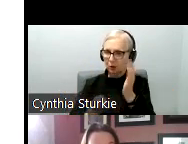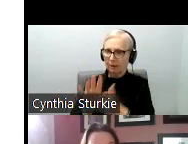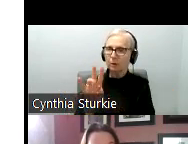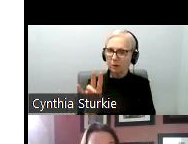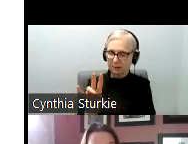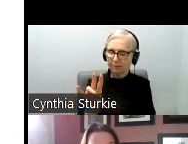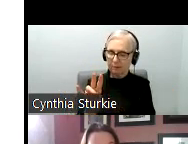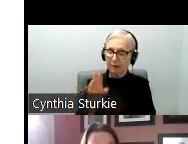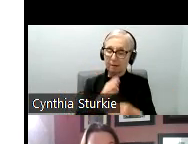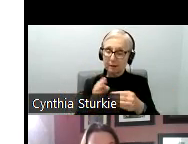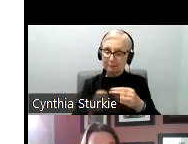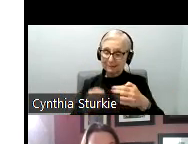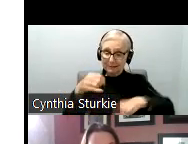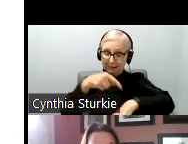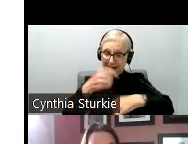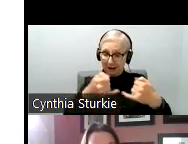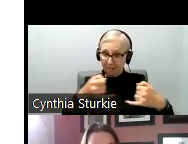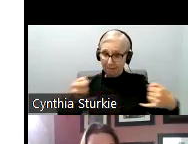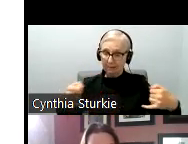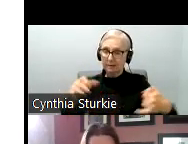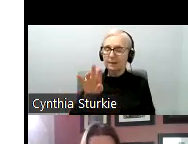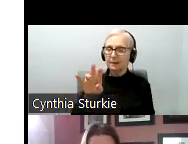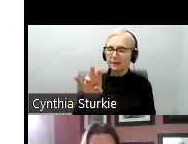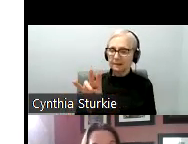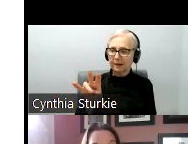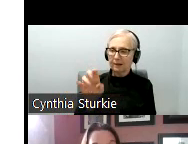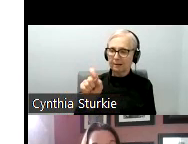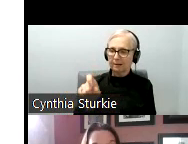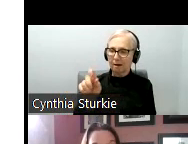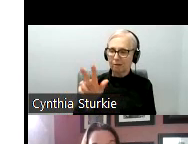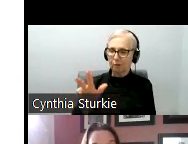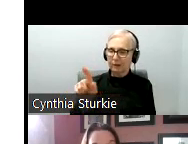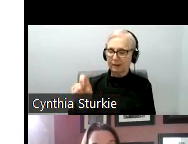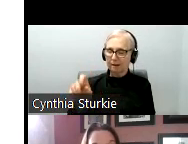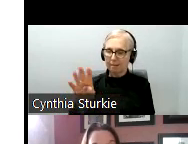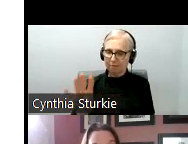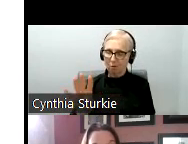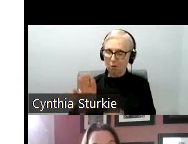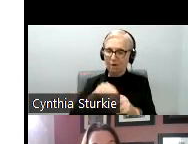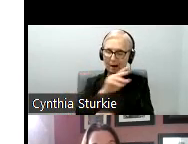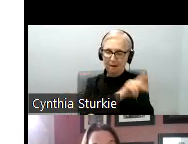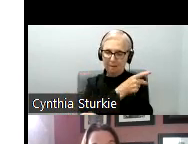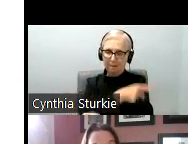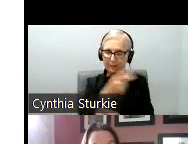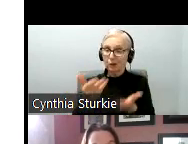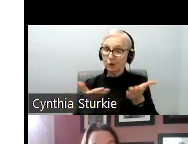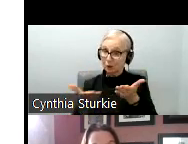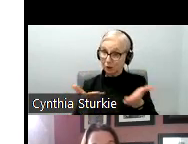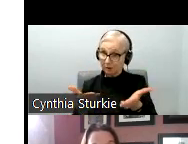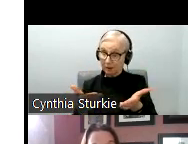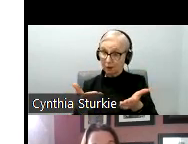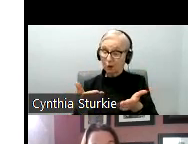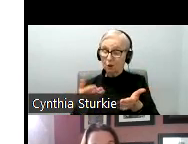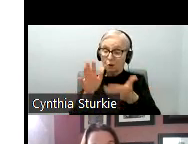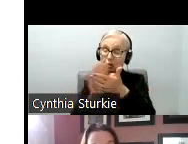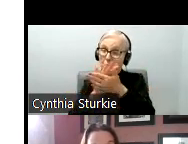completion timelines are found in 7.3.4 for outpatient services. Screening is completed upon